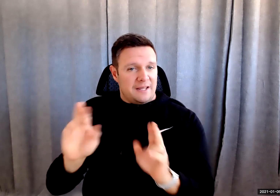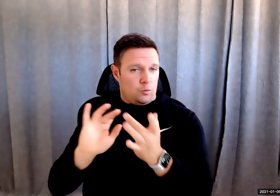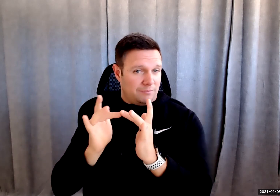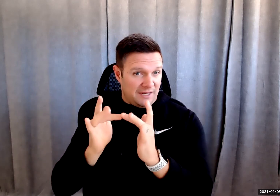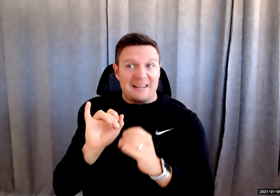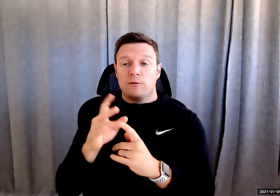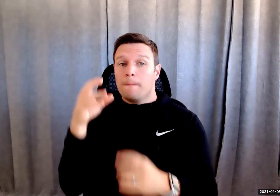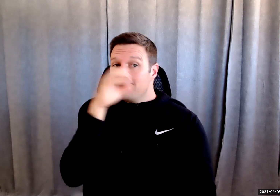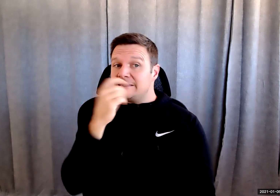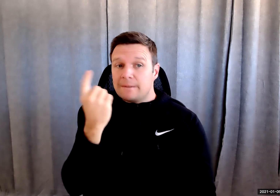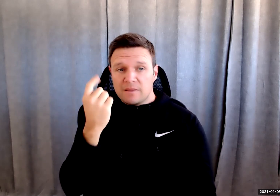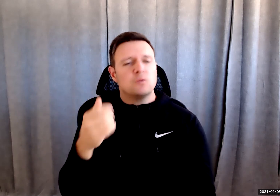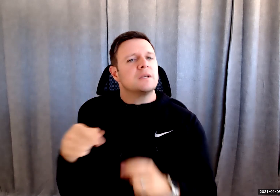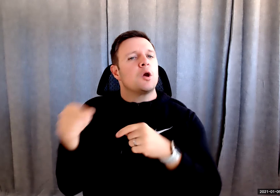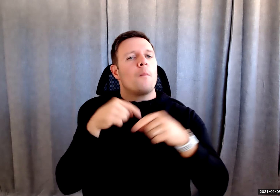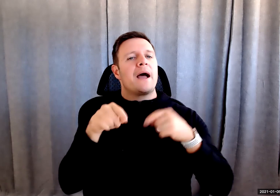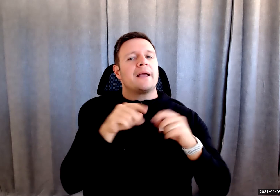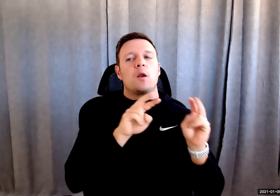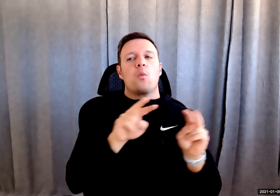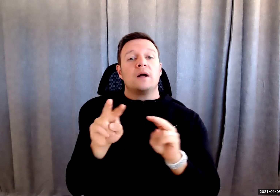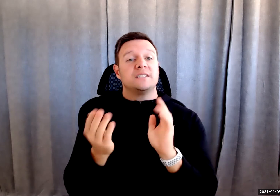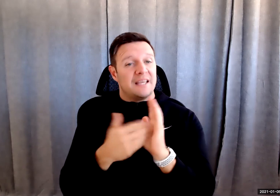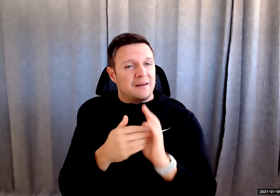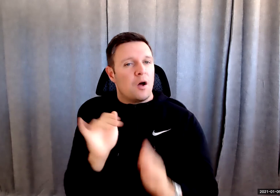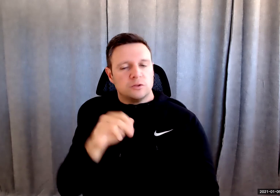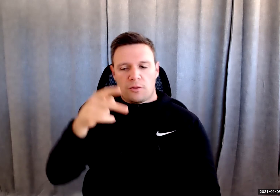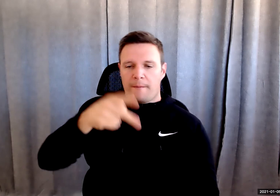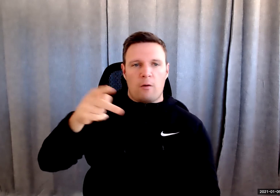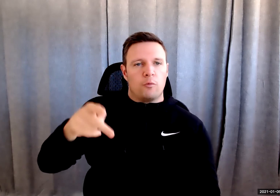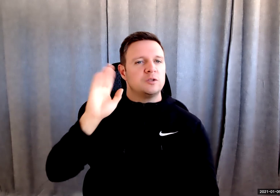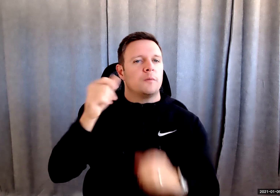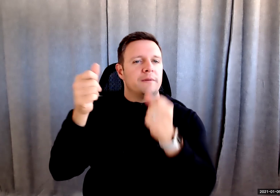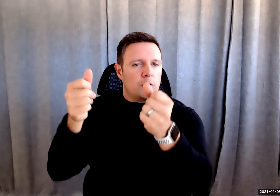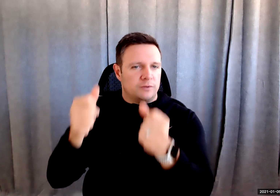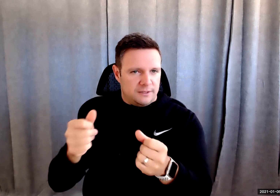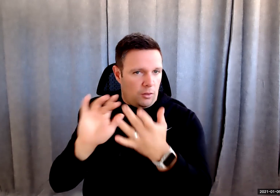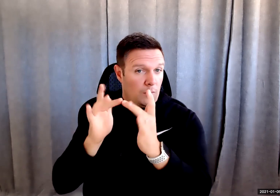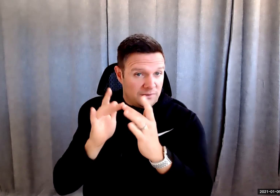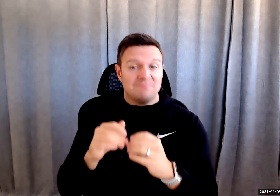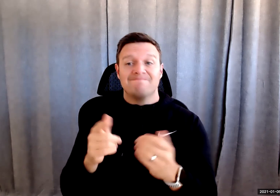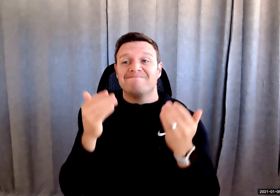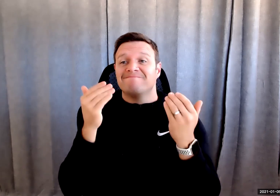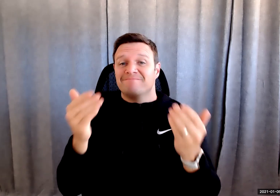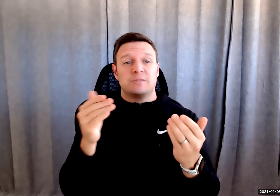missed anything, and you'll have the PowerPoints also posted to our RAM Ready webpage. So you can go ahead